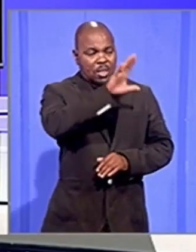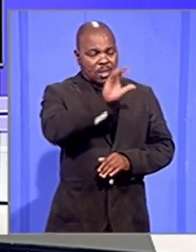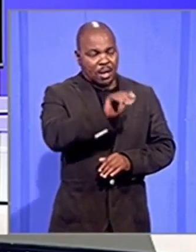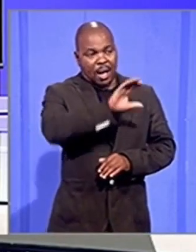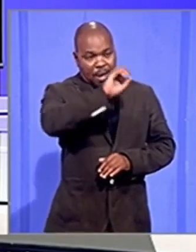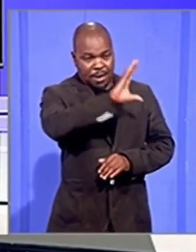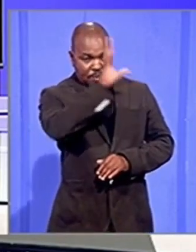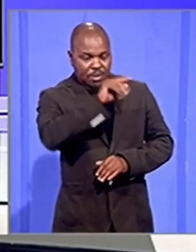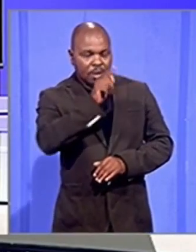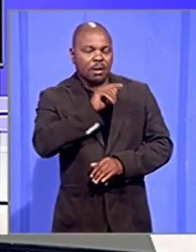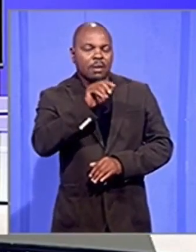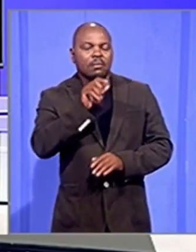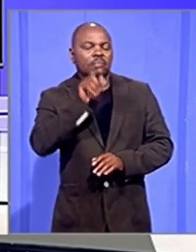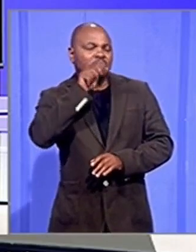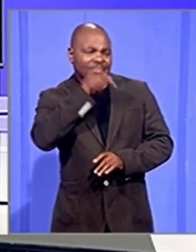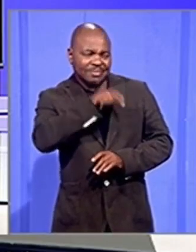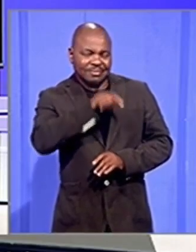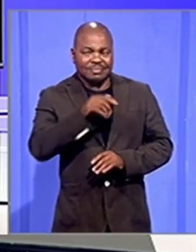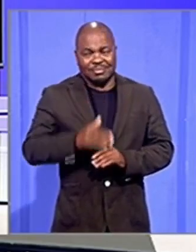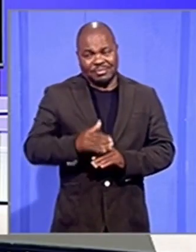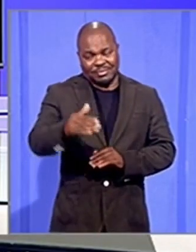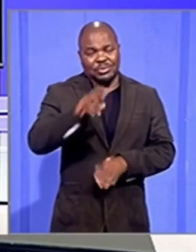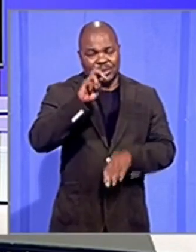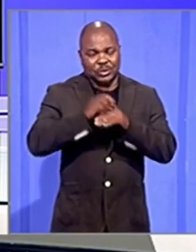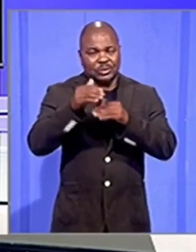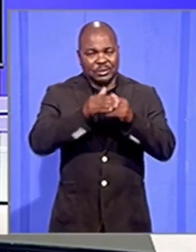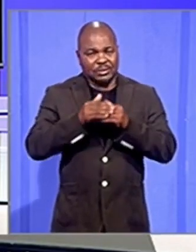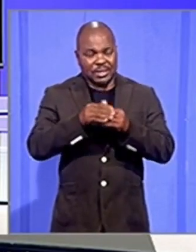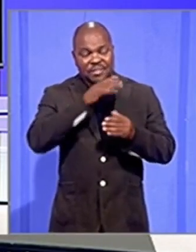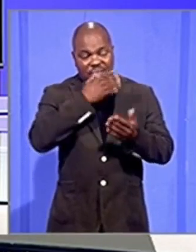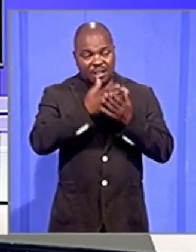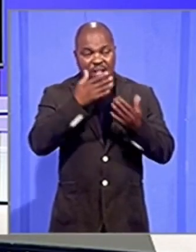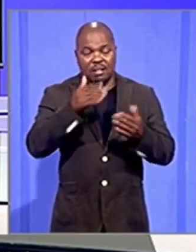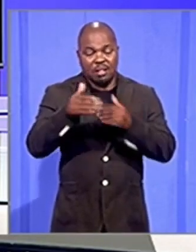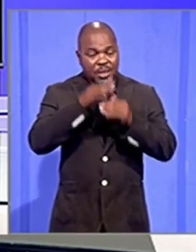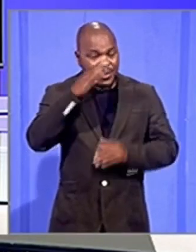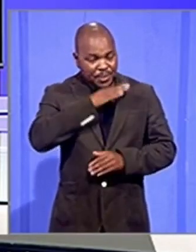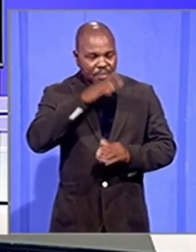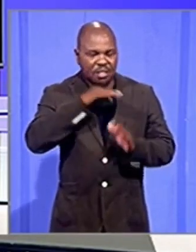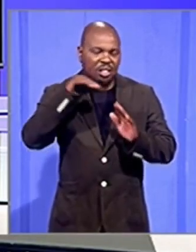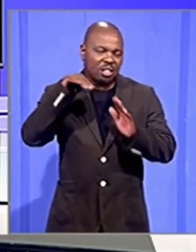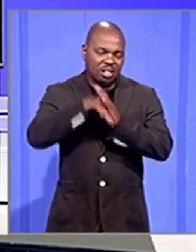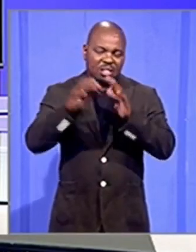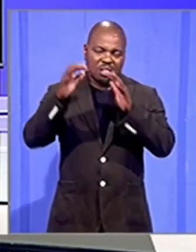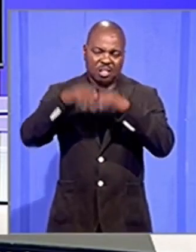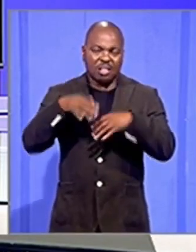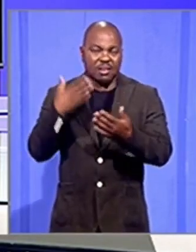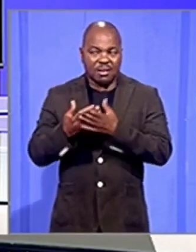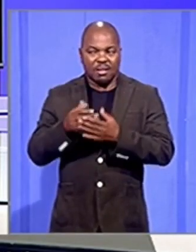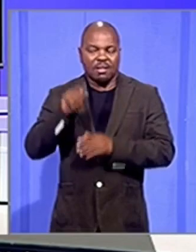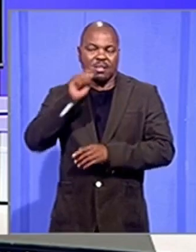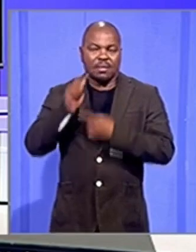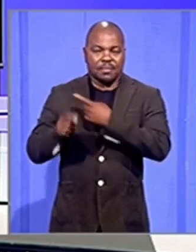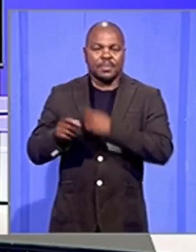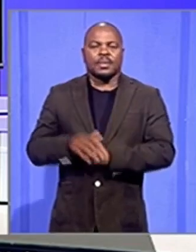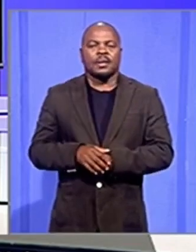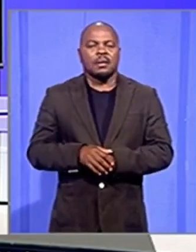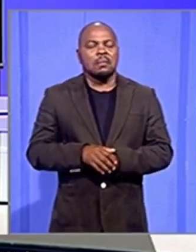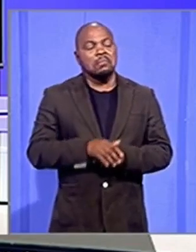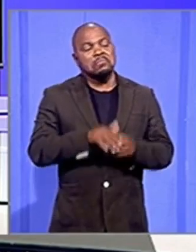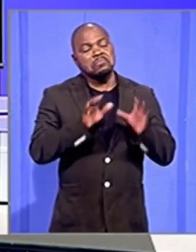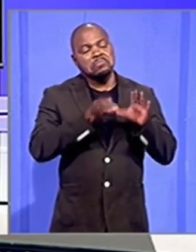hlokega mo nakong e tlago ge magato a tšhireletšo a ka se tšewe ka ponyo ya leihlo. Mokgatlo o akanya gore go rekwa